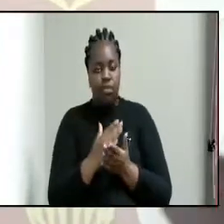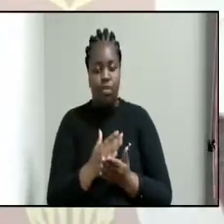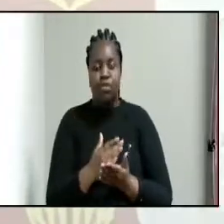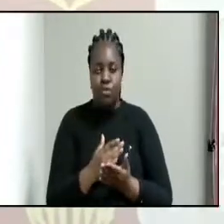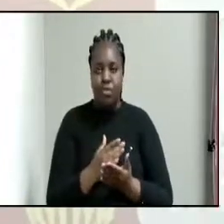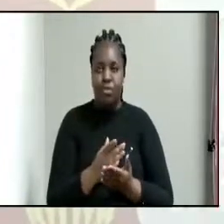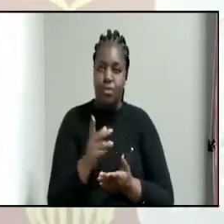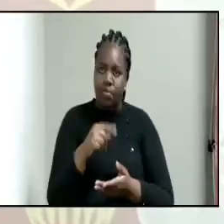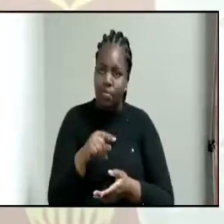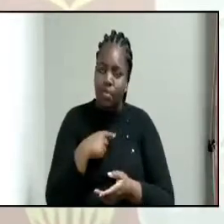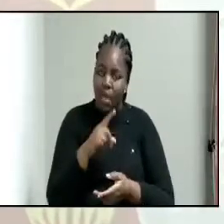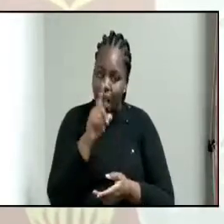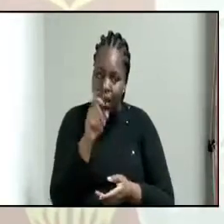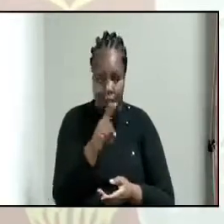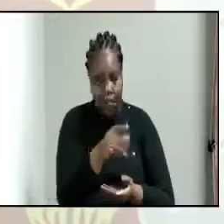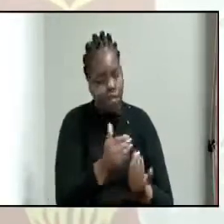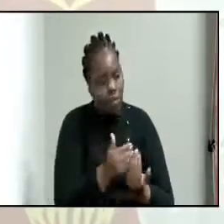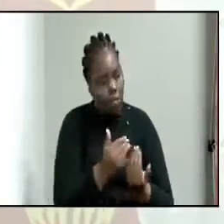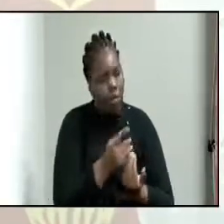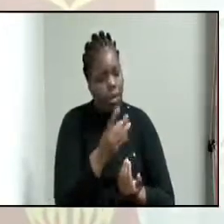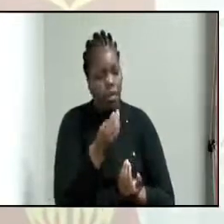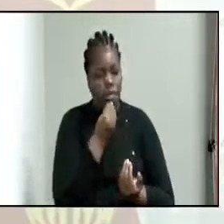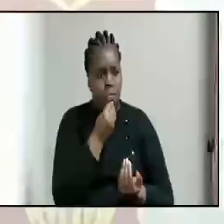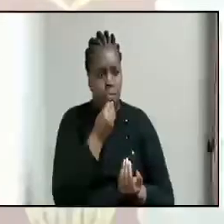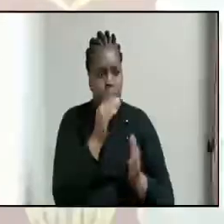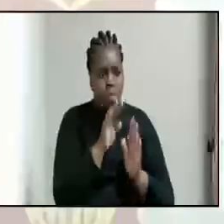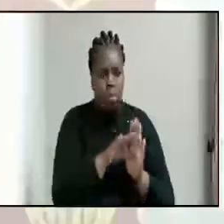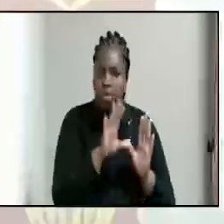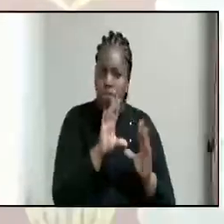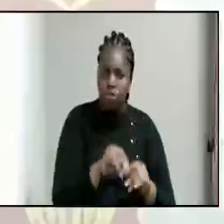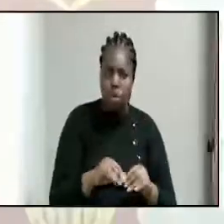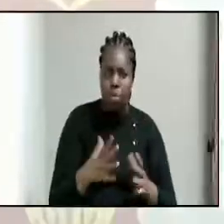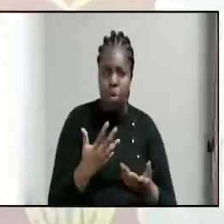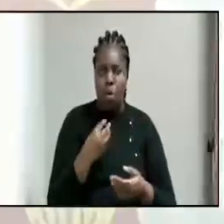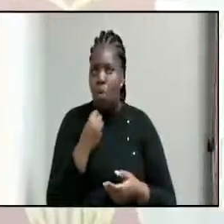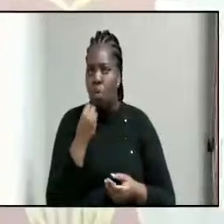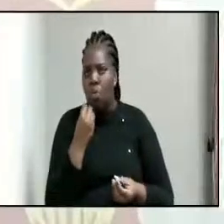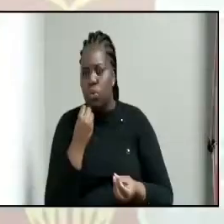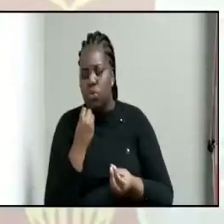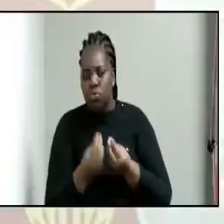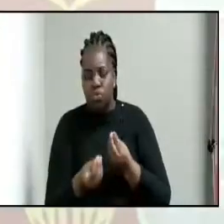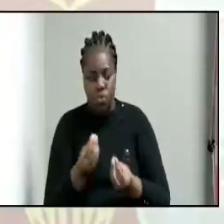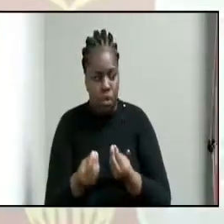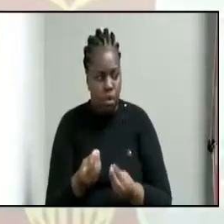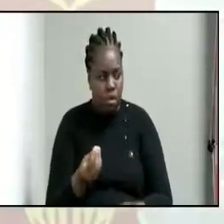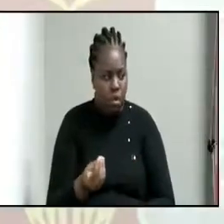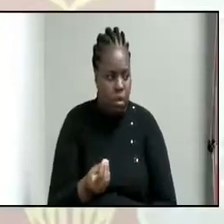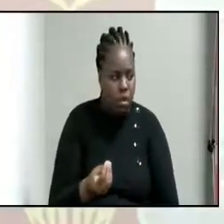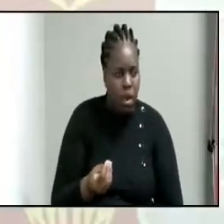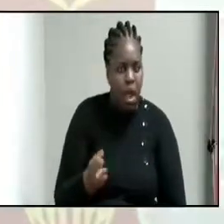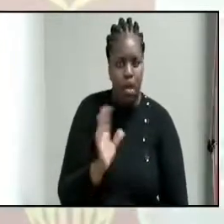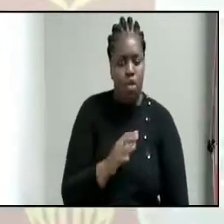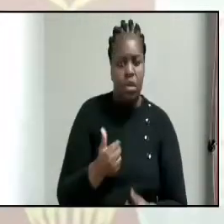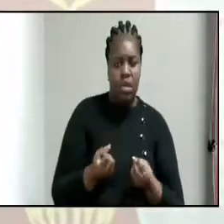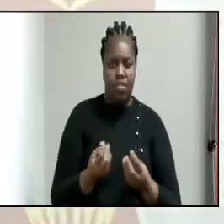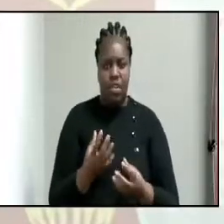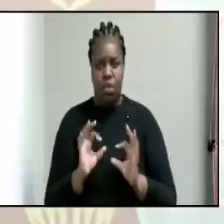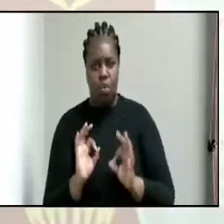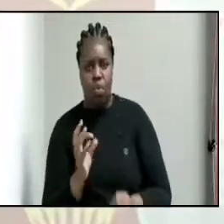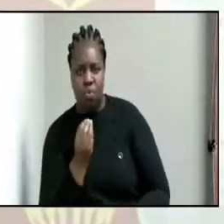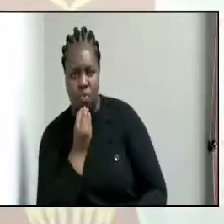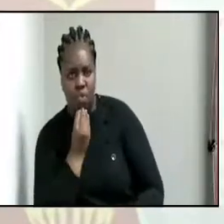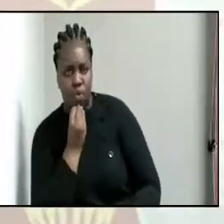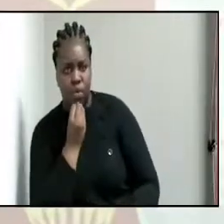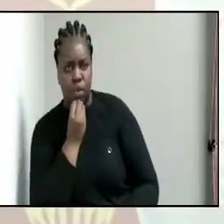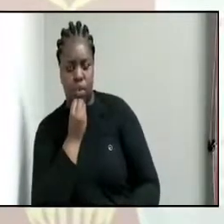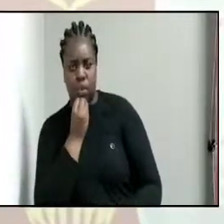to say, in this school, the nutrition program has been stopped, or children are not given proper food that is nutritious